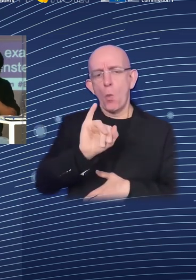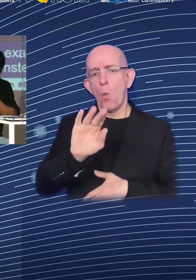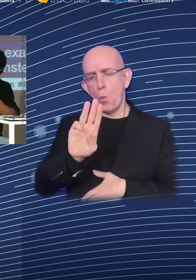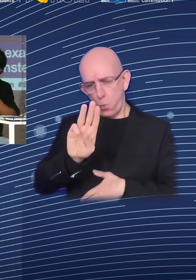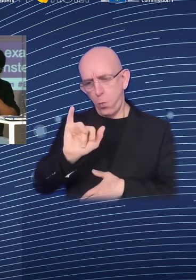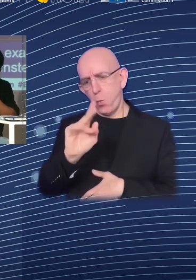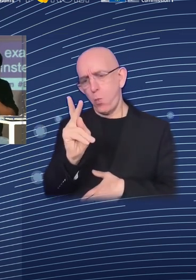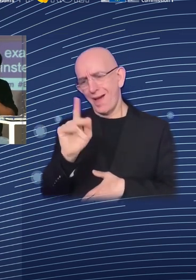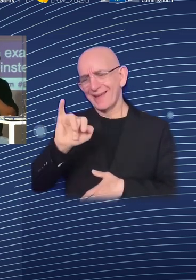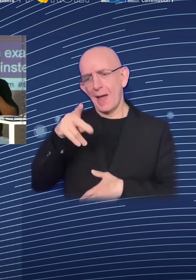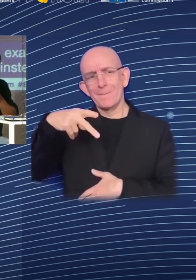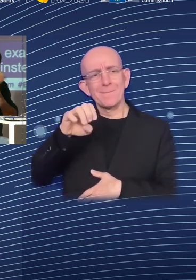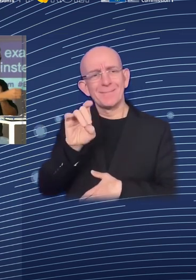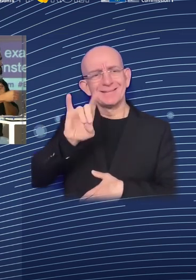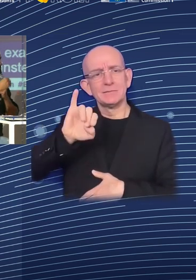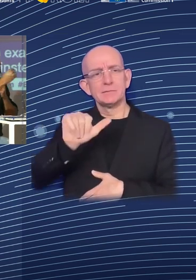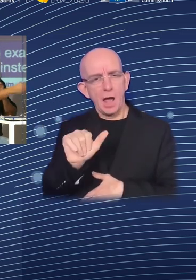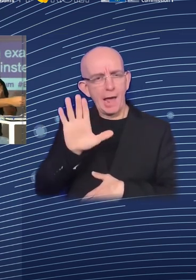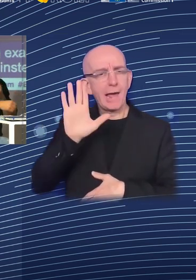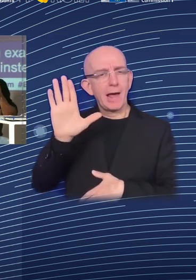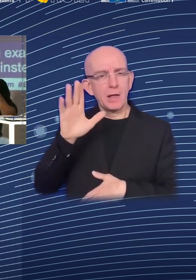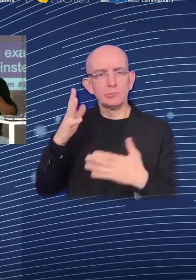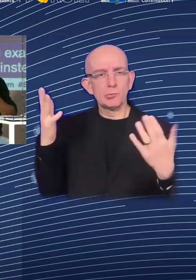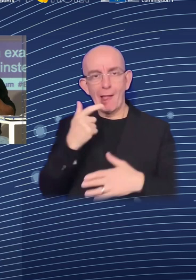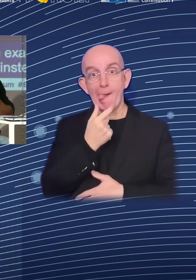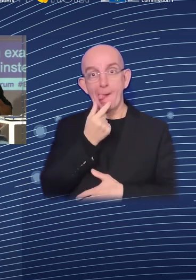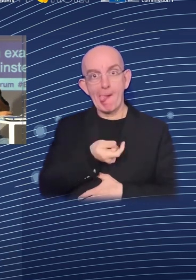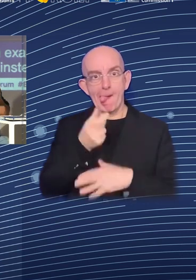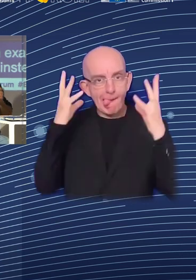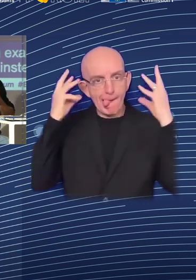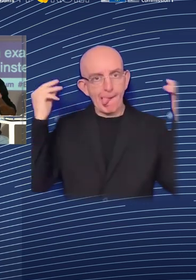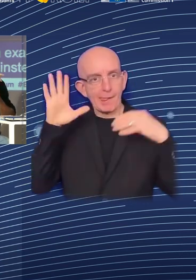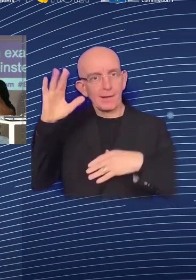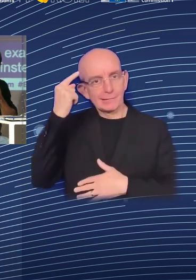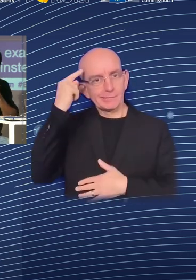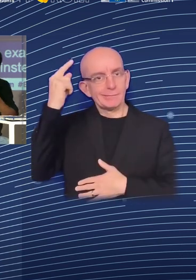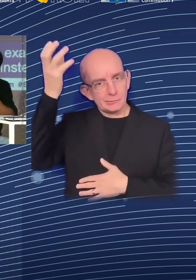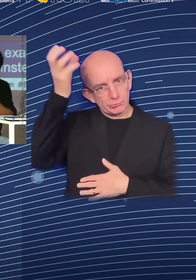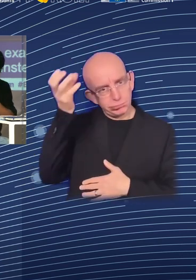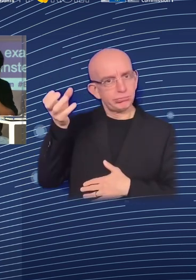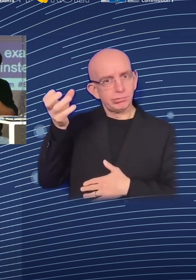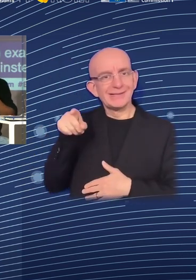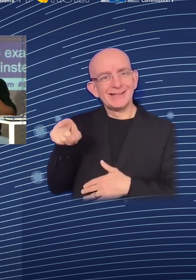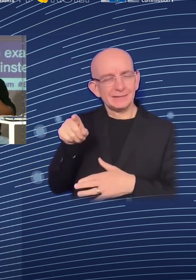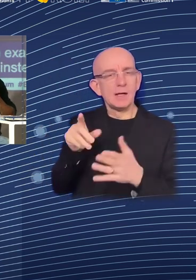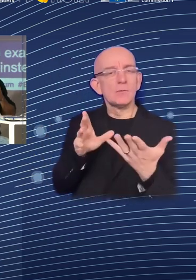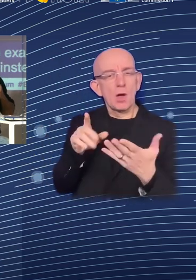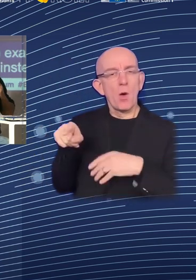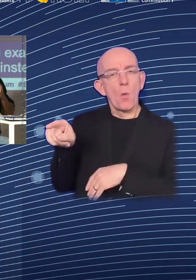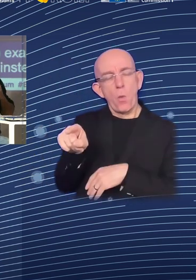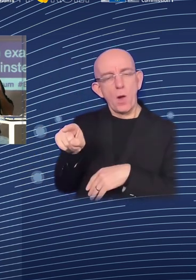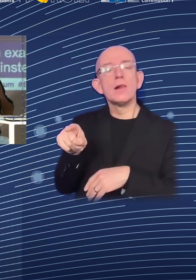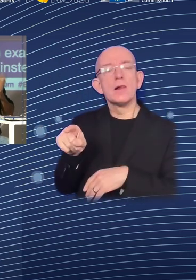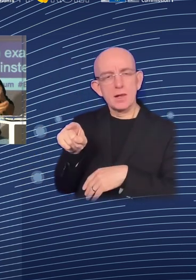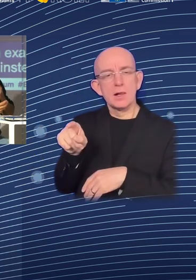2016? Okay, you don't know, so you have to search, you have to look, you have to use, you have to check in the history of Wikipedia.